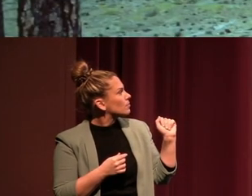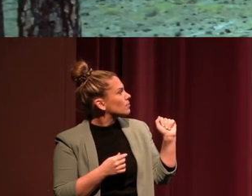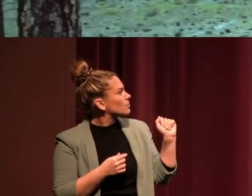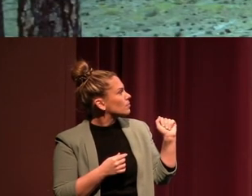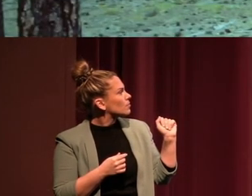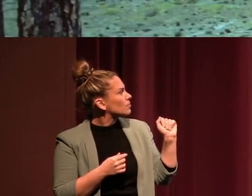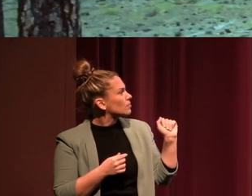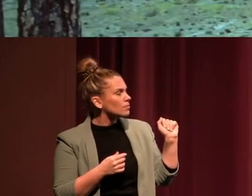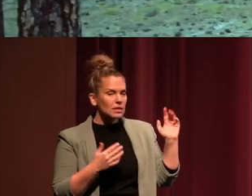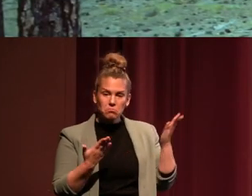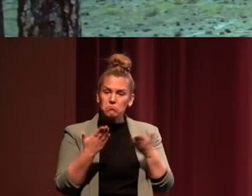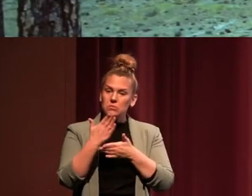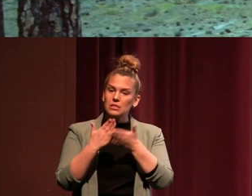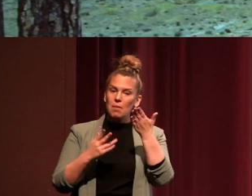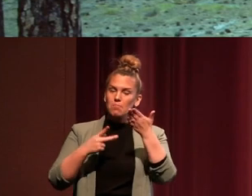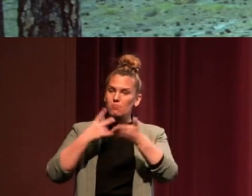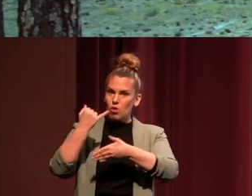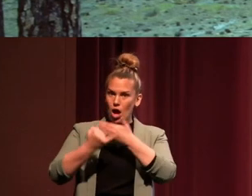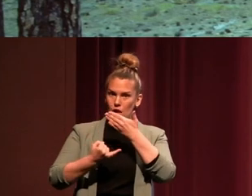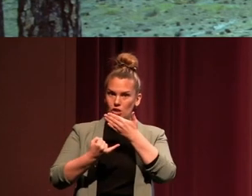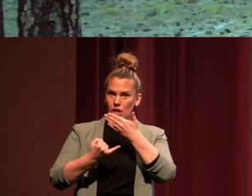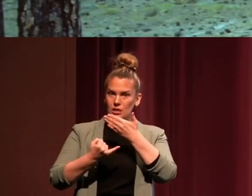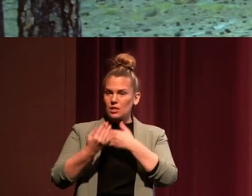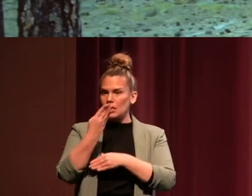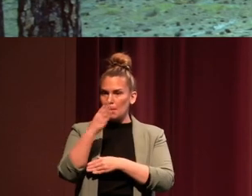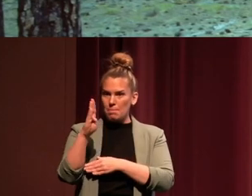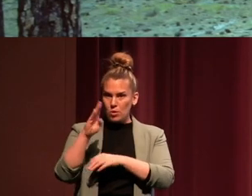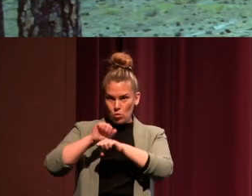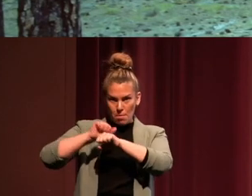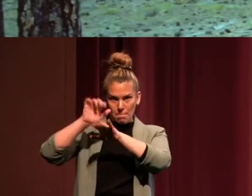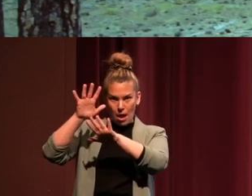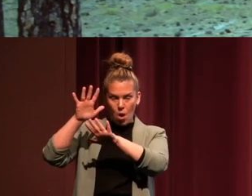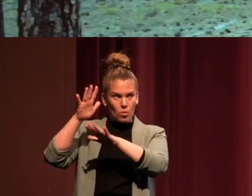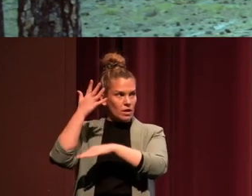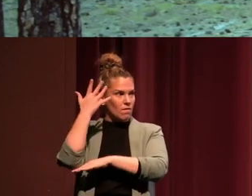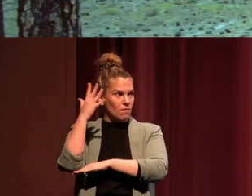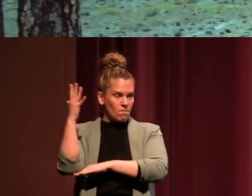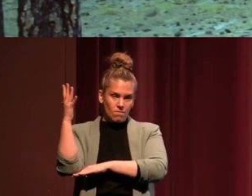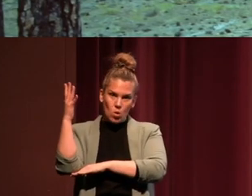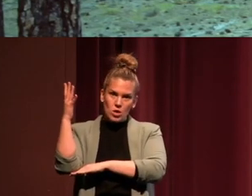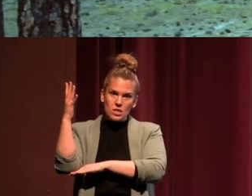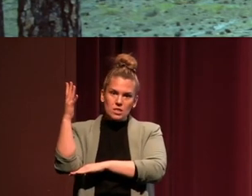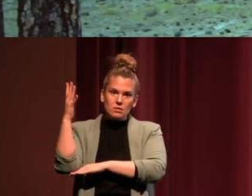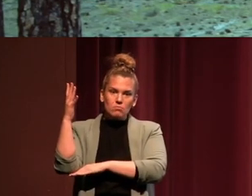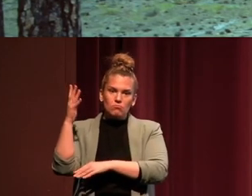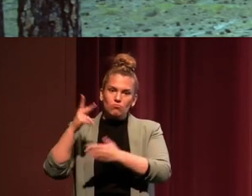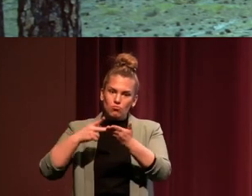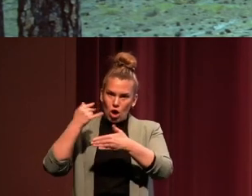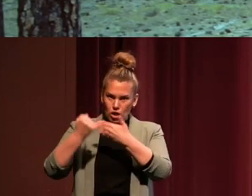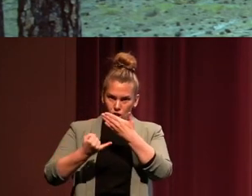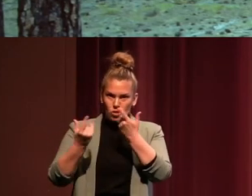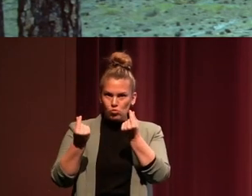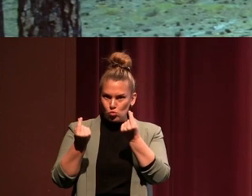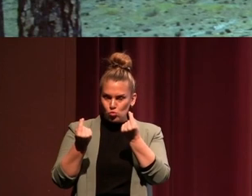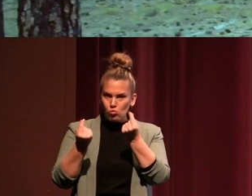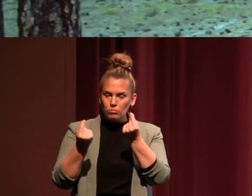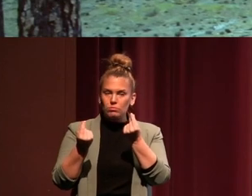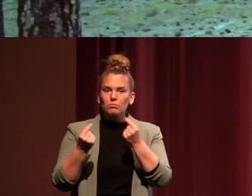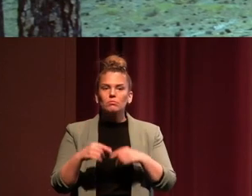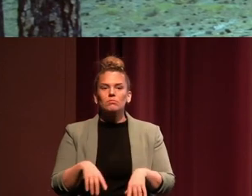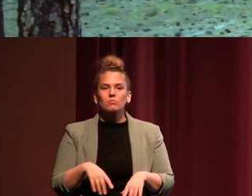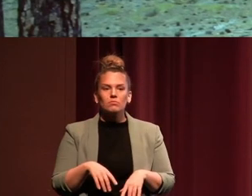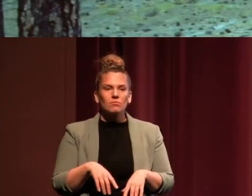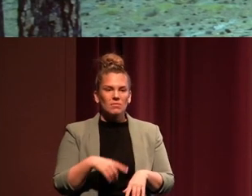And here's some of the projects that the Blue Mountains Forest Partners have planned on the Malheur National Forest. This is one of these really dense stands